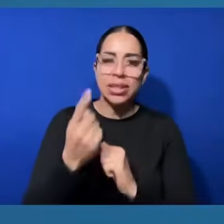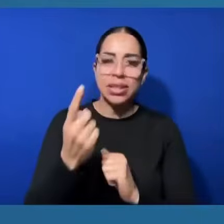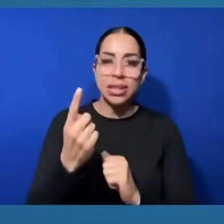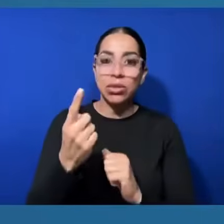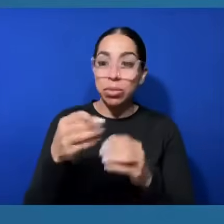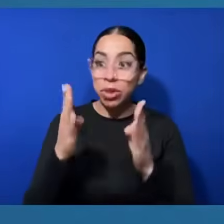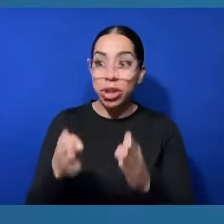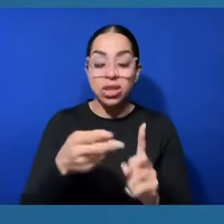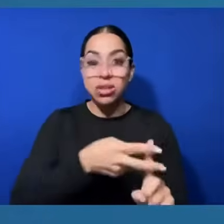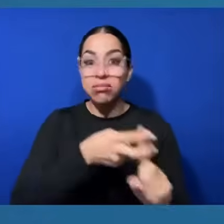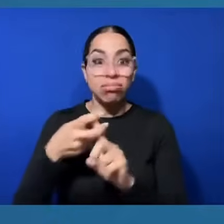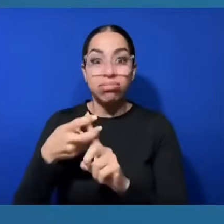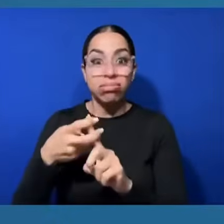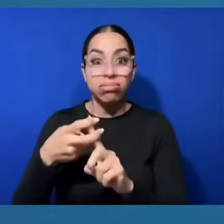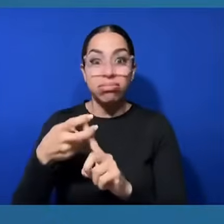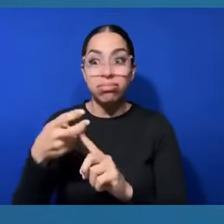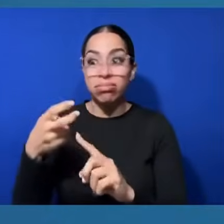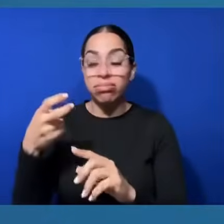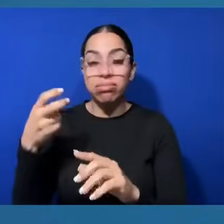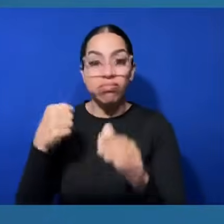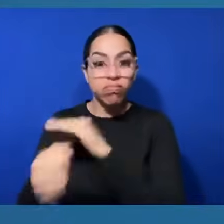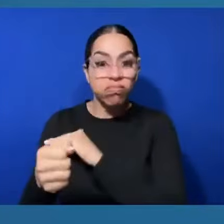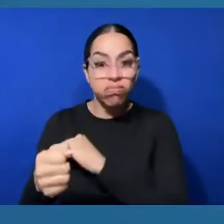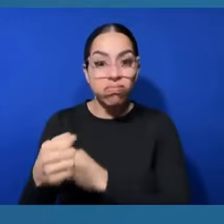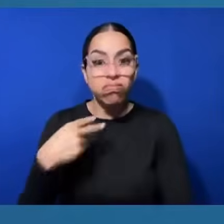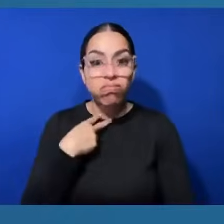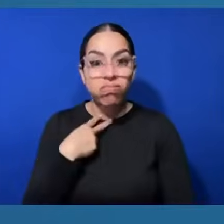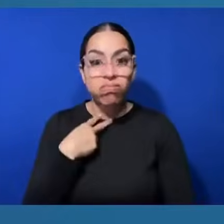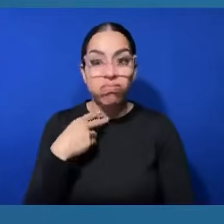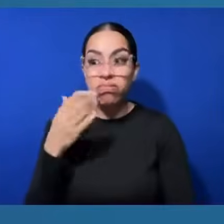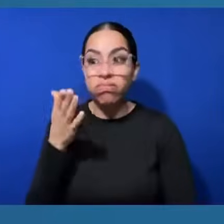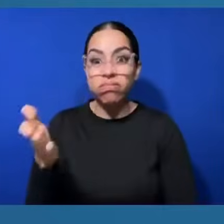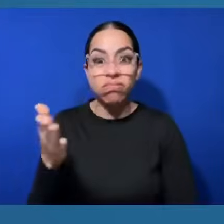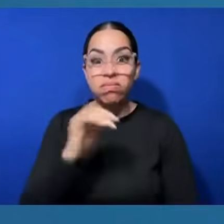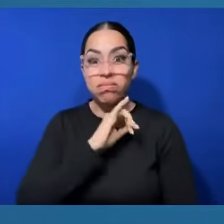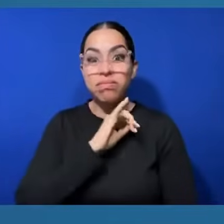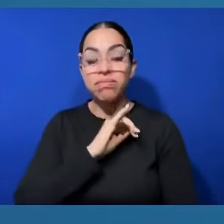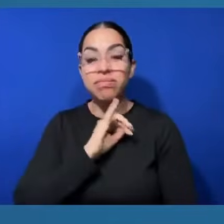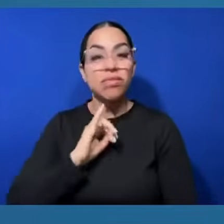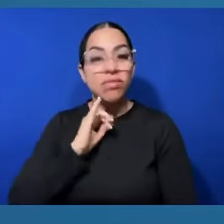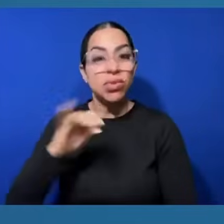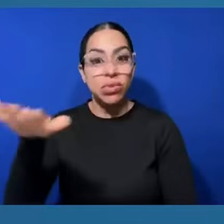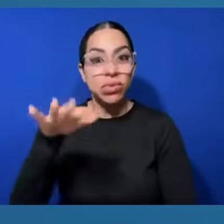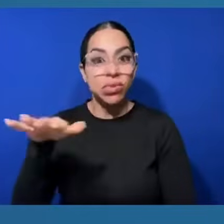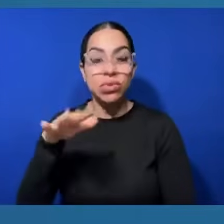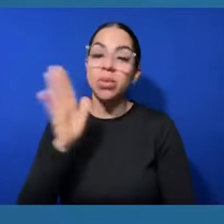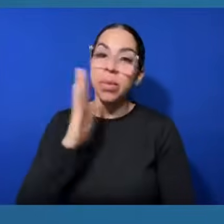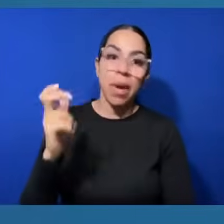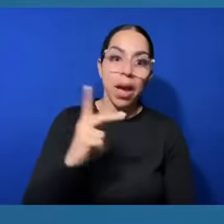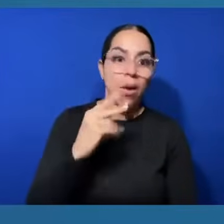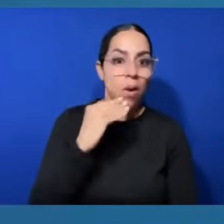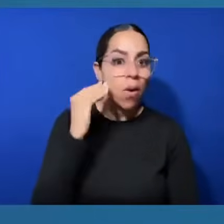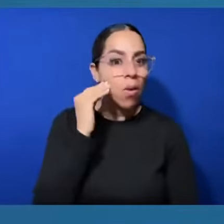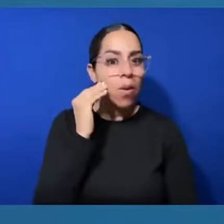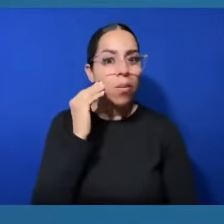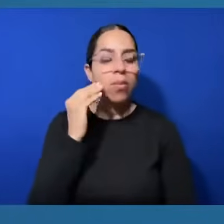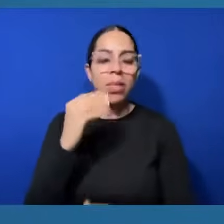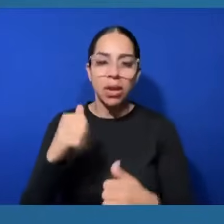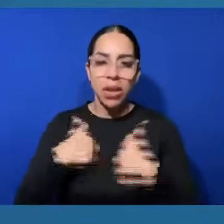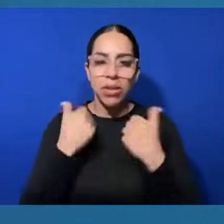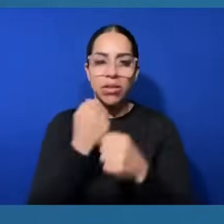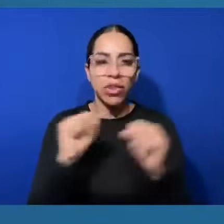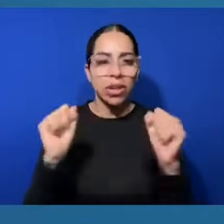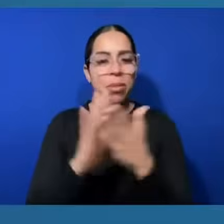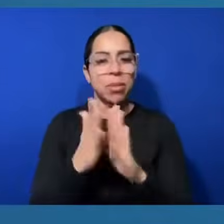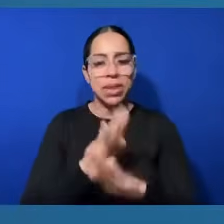Israel will live in freedom and peace. Thanks so much to all of you for being here today. I'm Yisrael Chai.